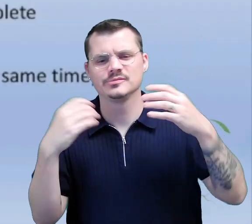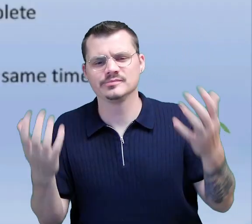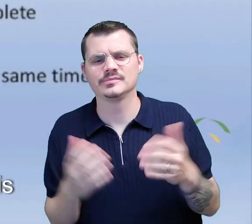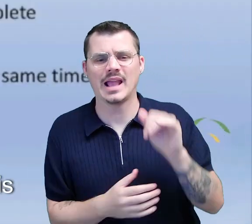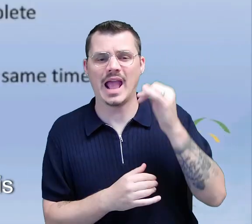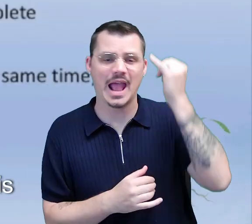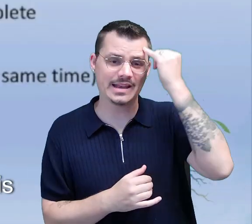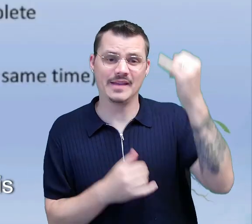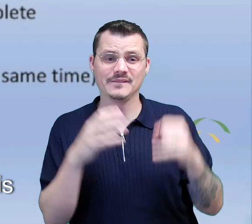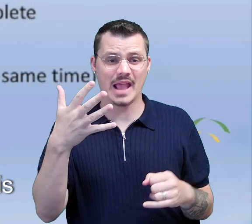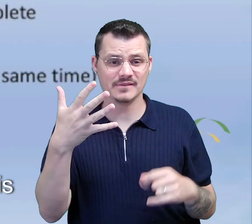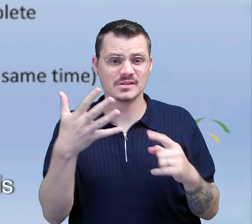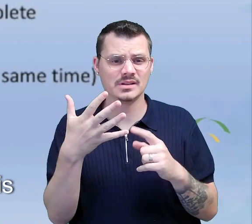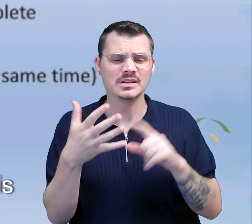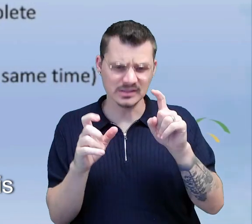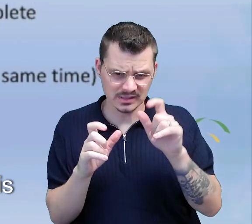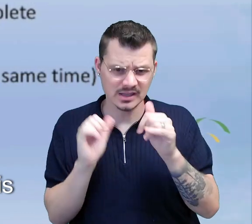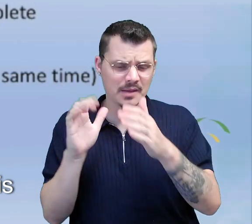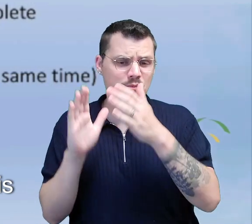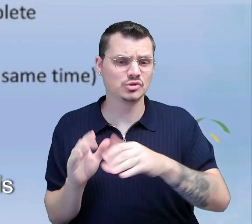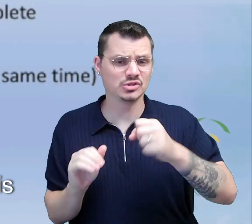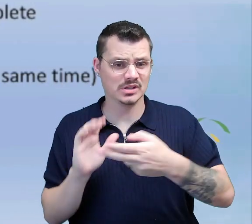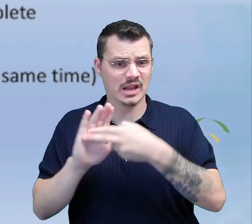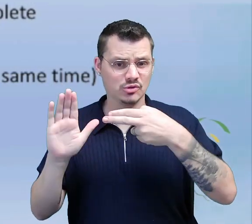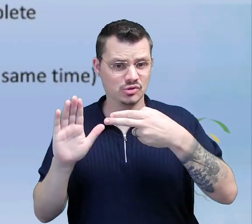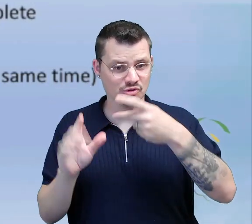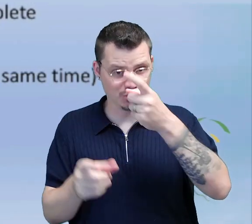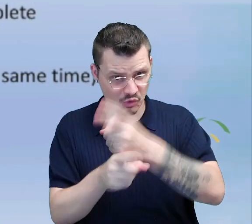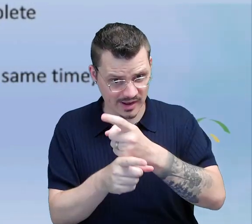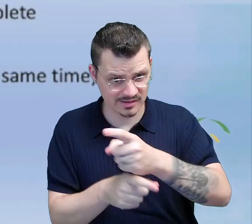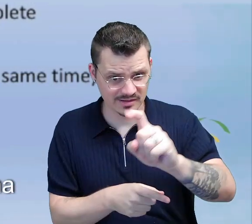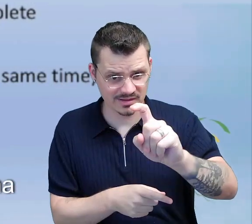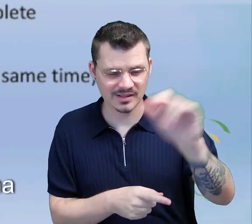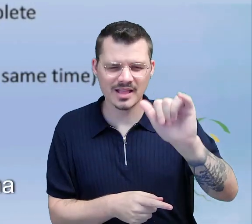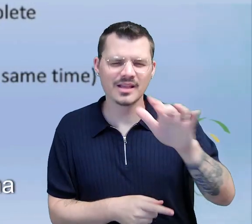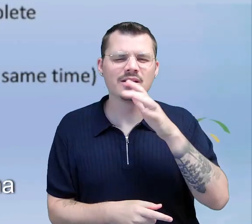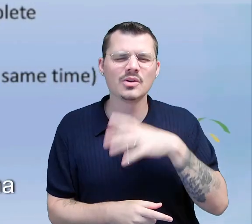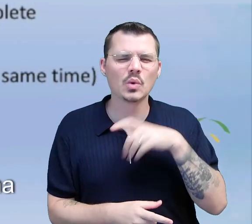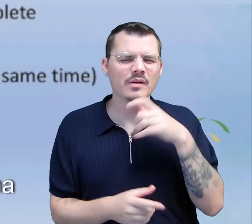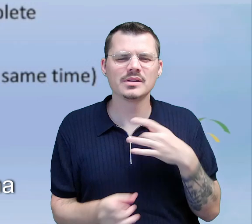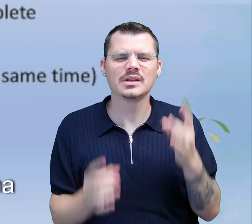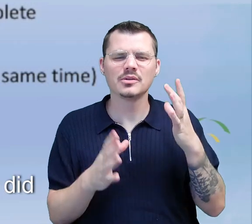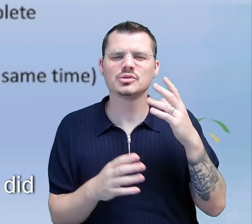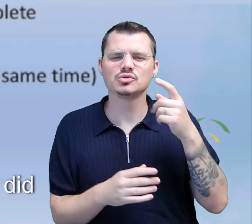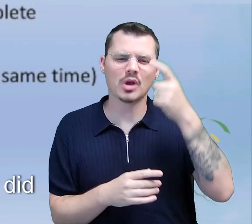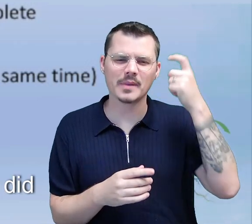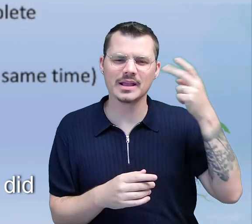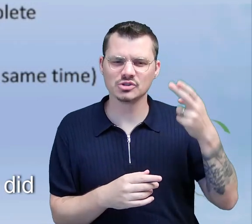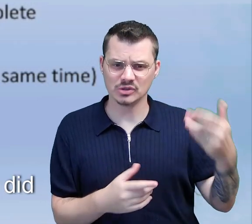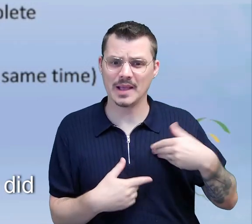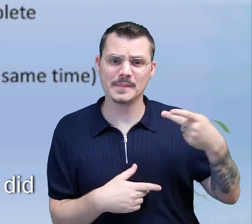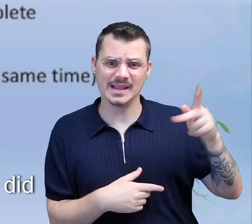So idea number 5 is the person's diagnosis correct? Like that gal with the terrible trauma history, she